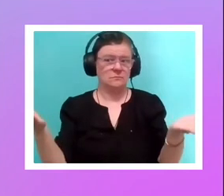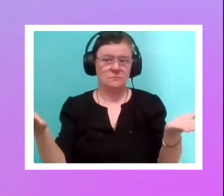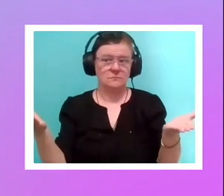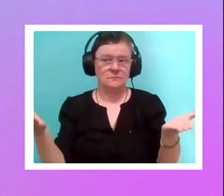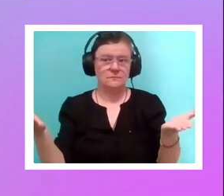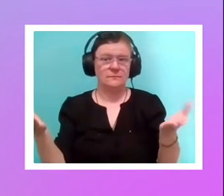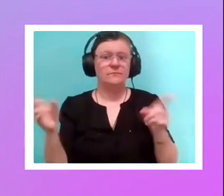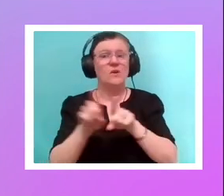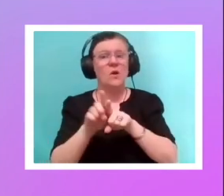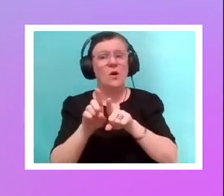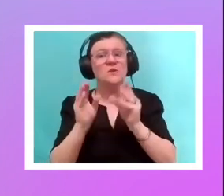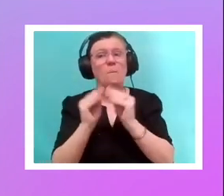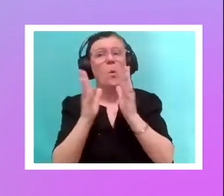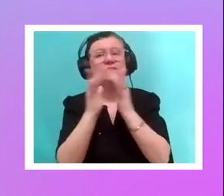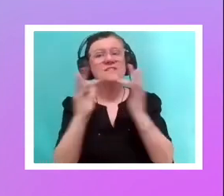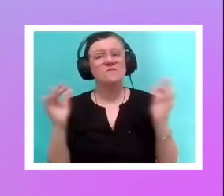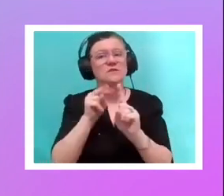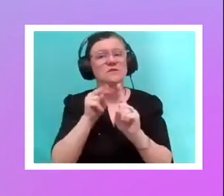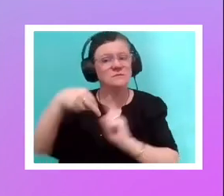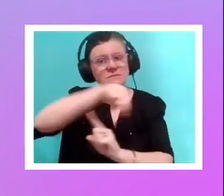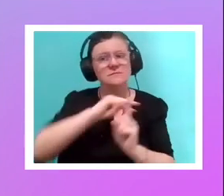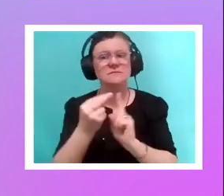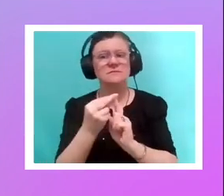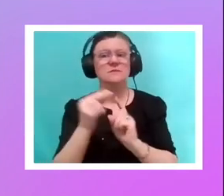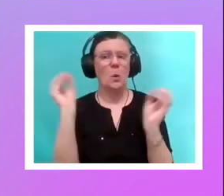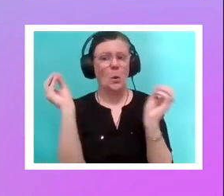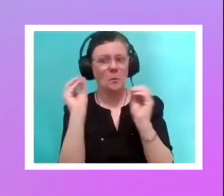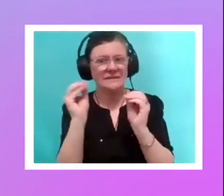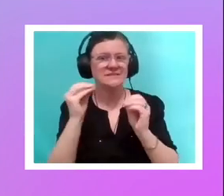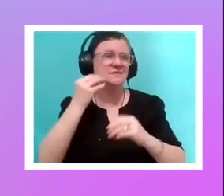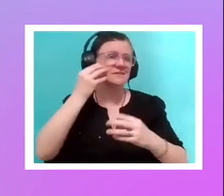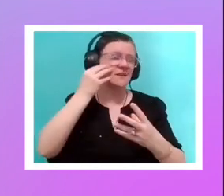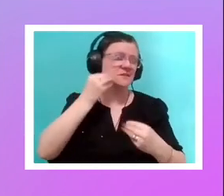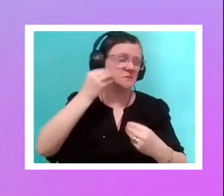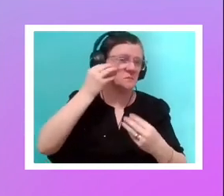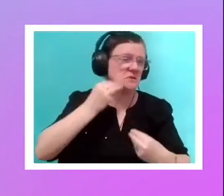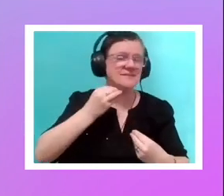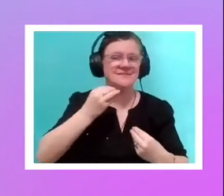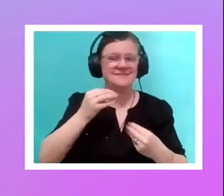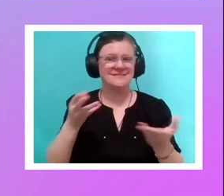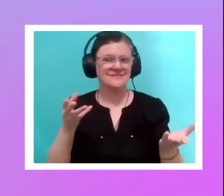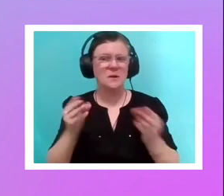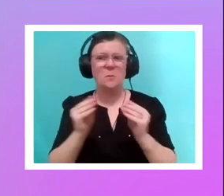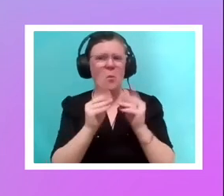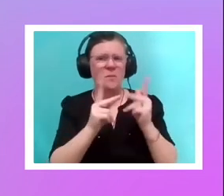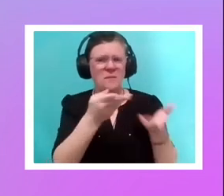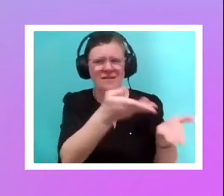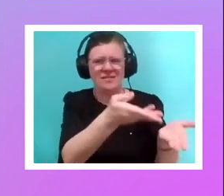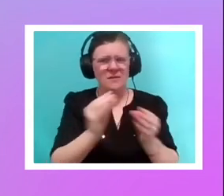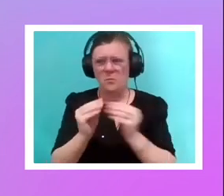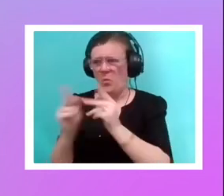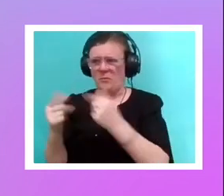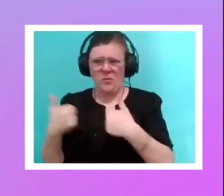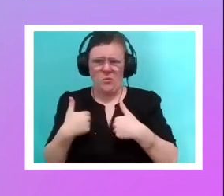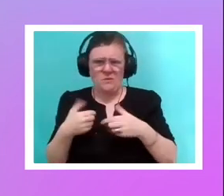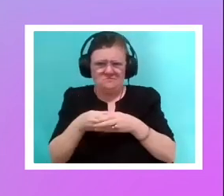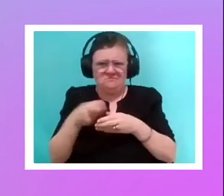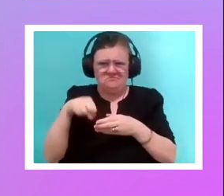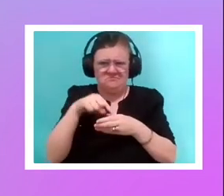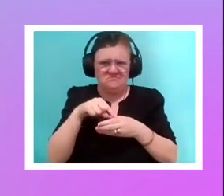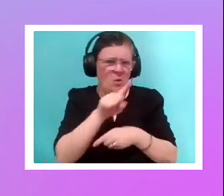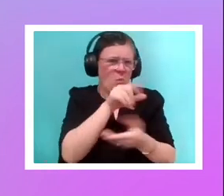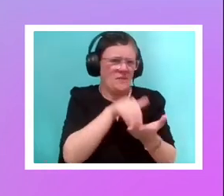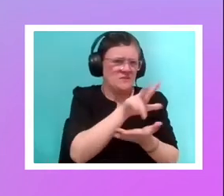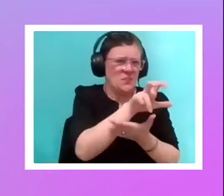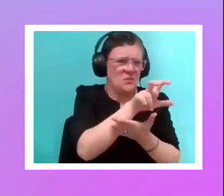much more diverse range of opinions and experiences across the whole of the UK and across so many